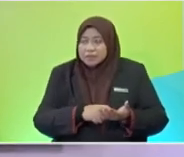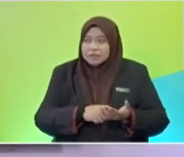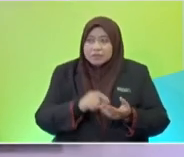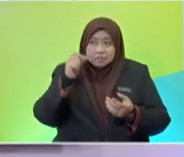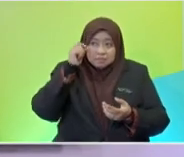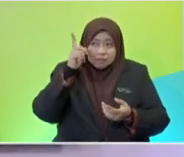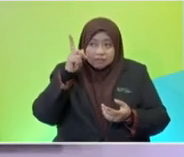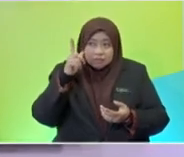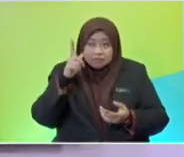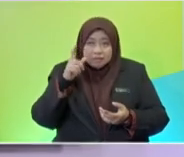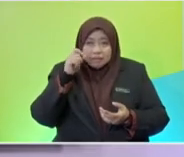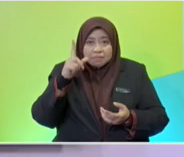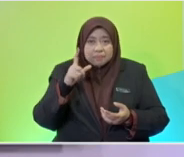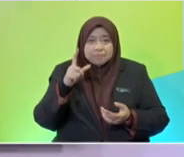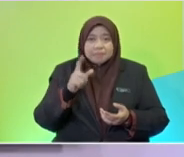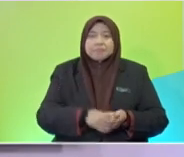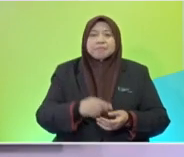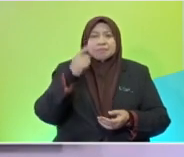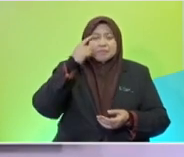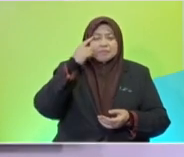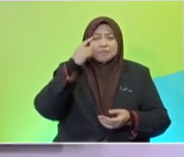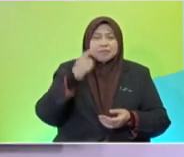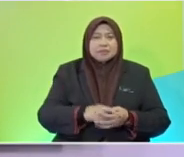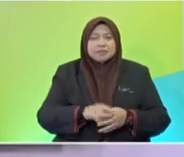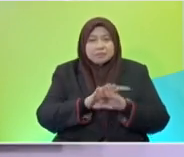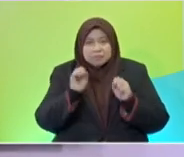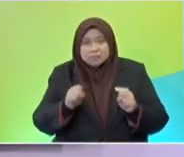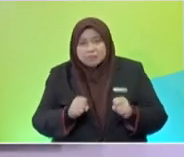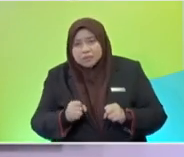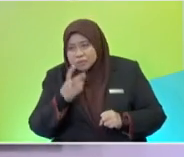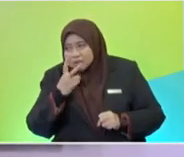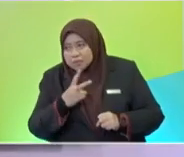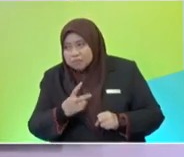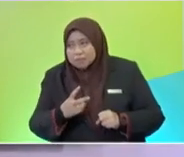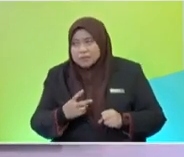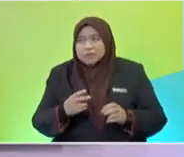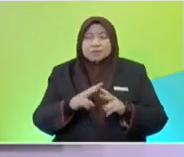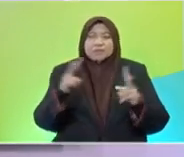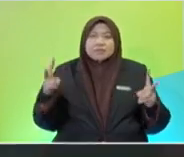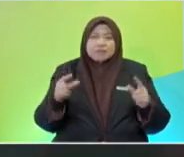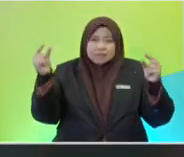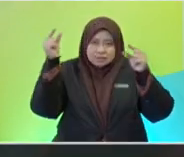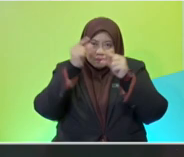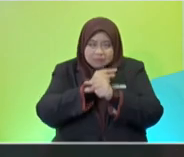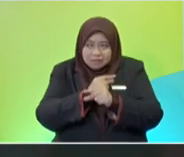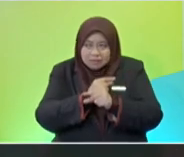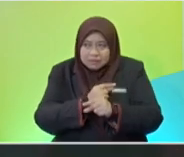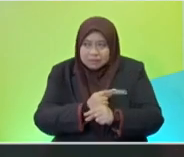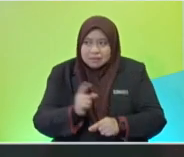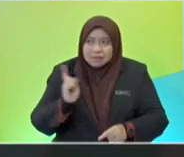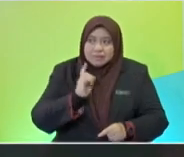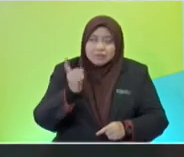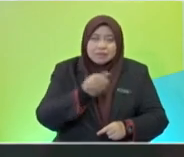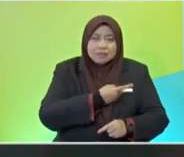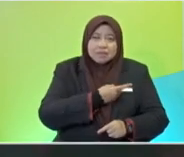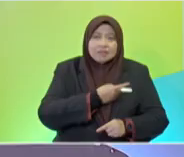My eyes are open. Your eyes can are you open? See anything? It's so dark. Okay, so we use our eyes to